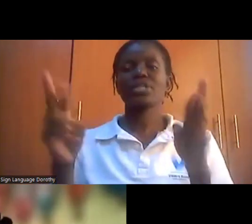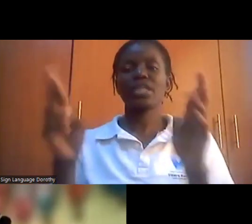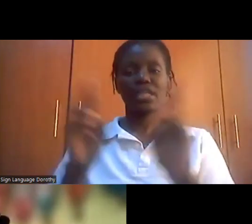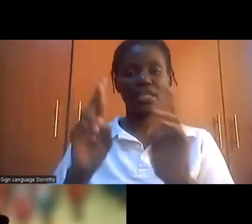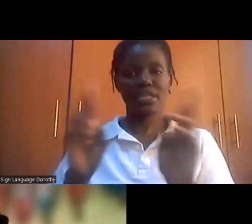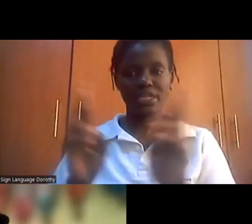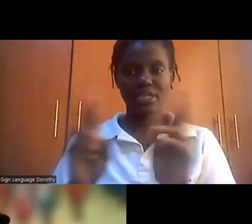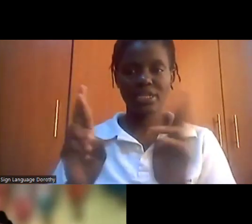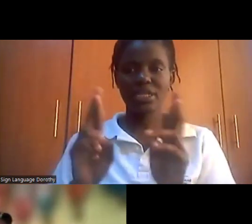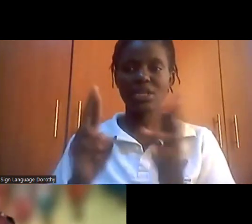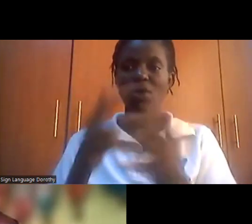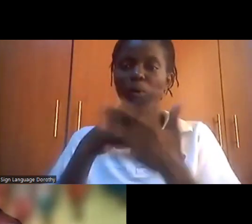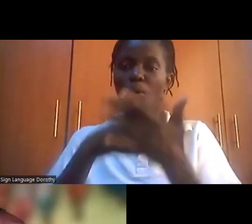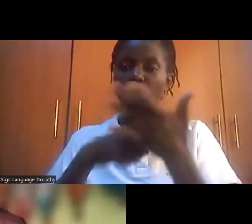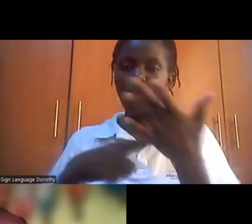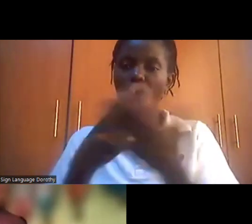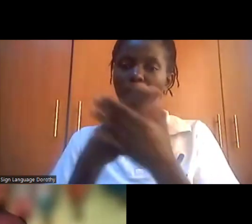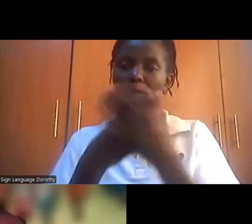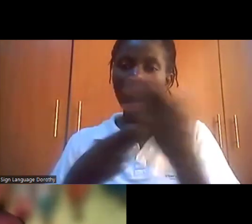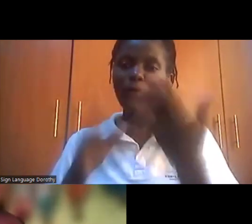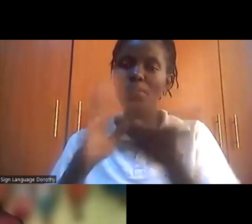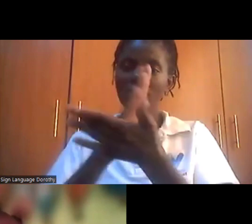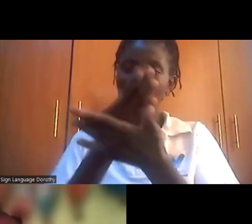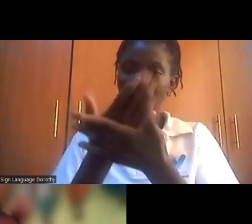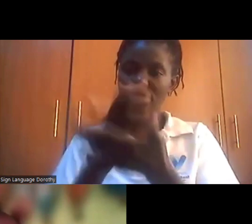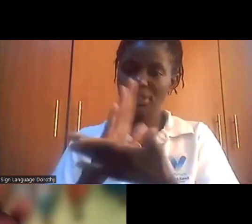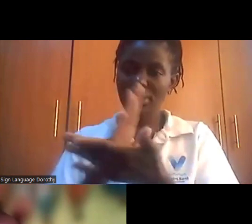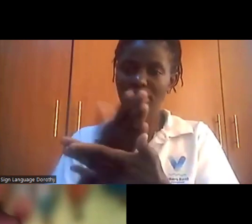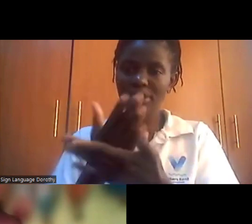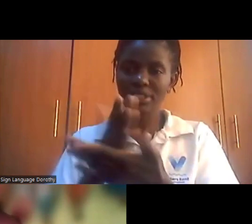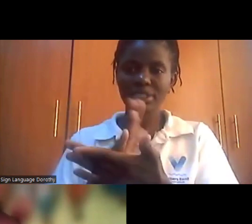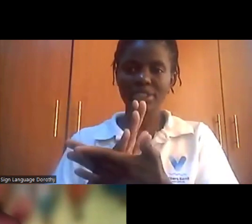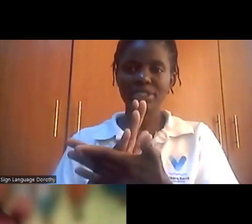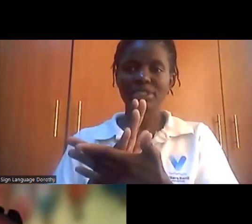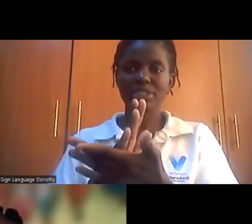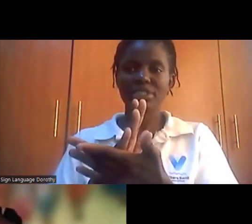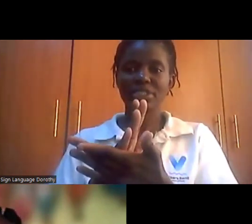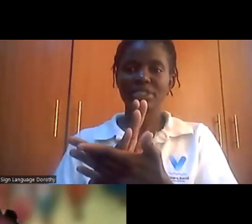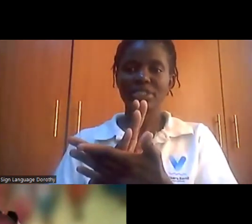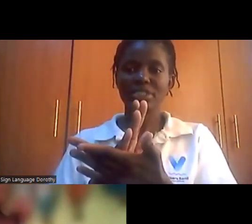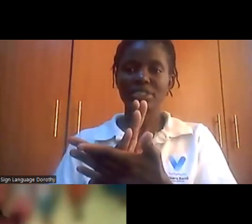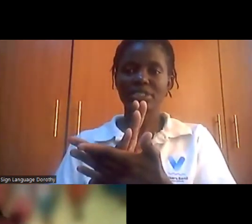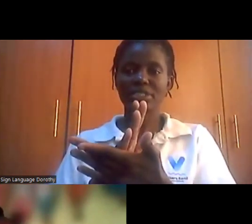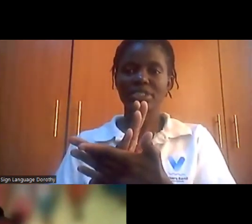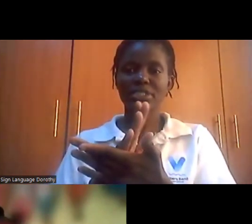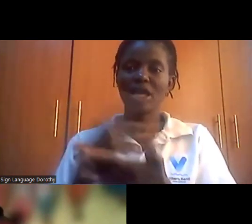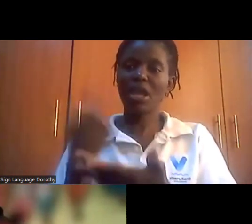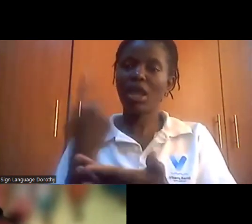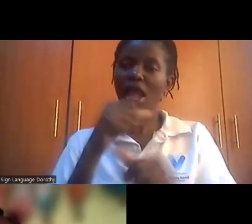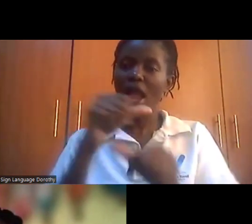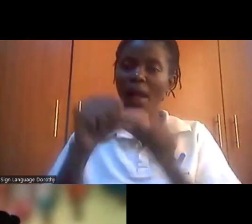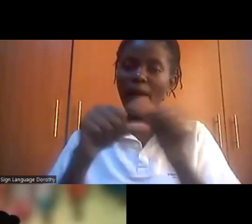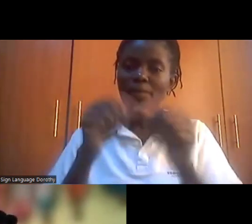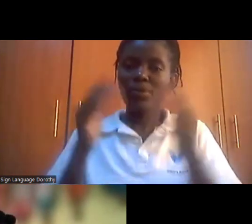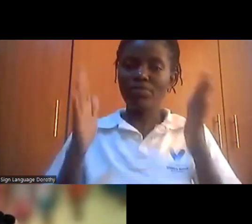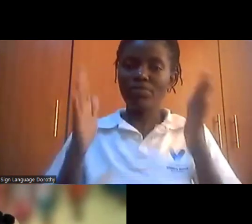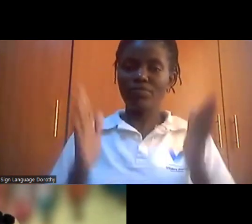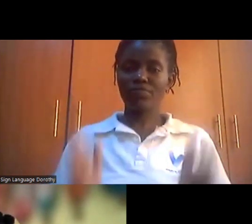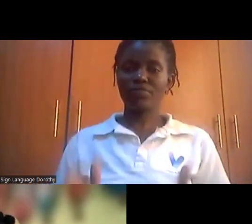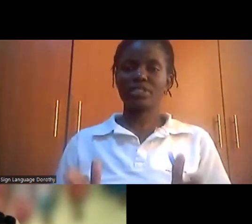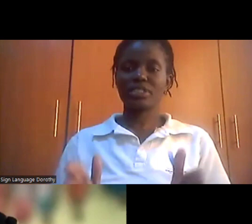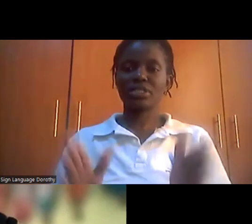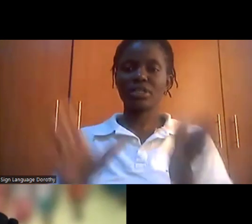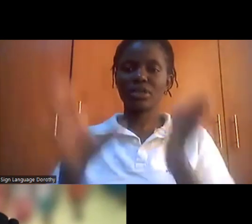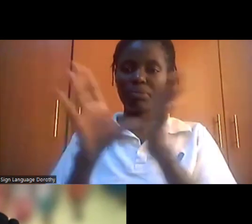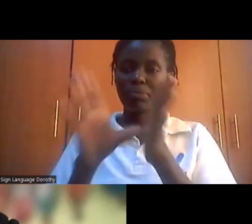you, is that it isn't only going to be about addressing physical complications, but it's also going to be